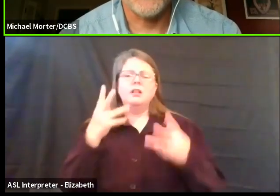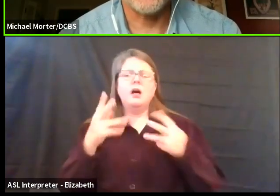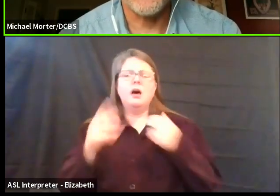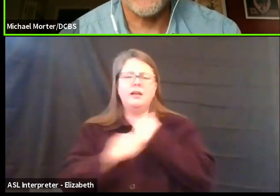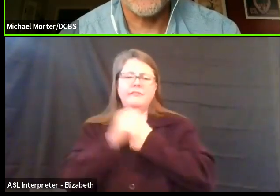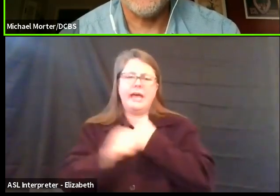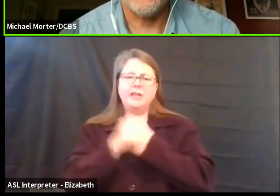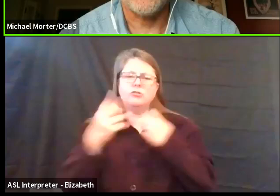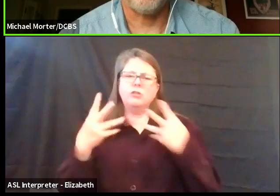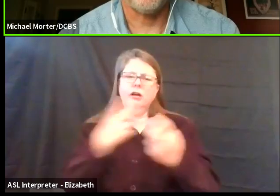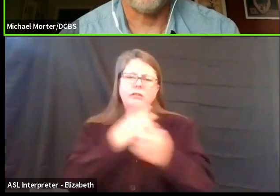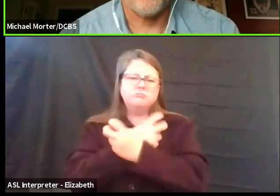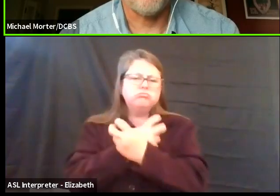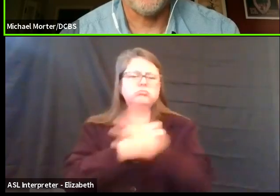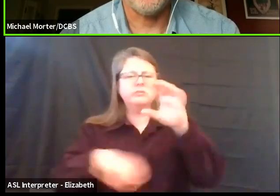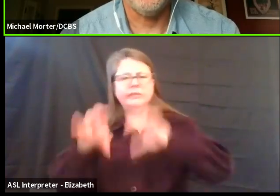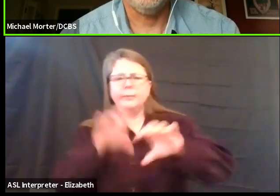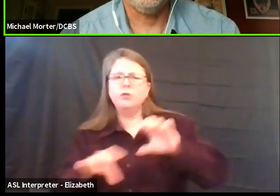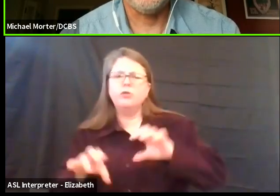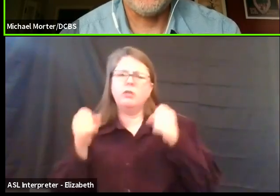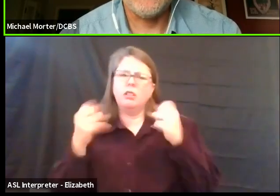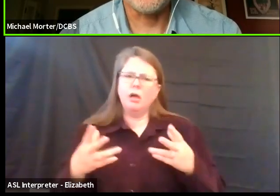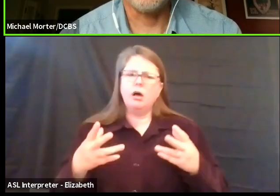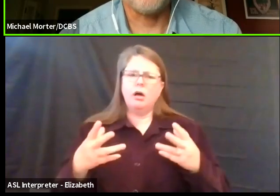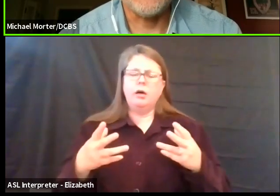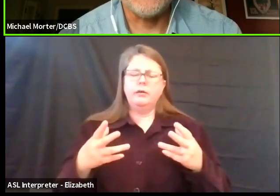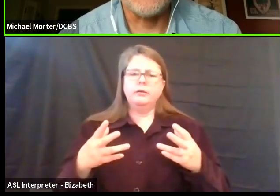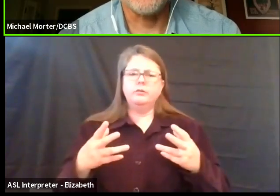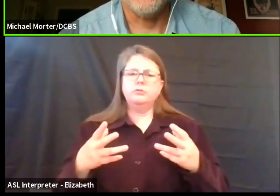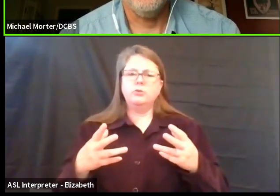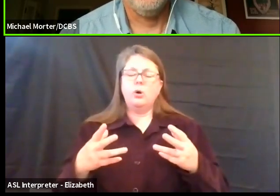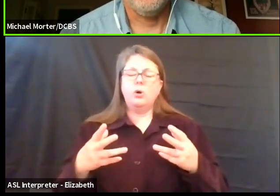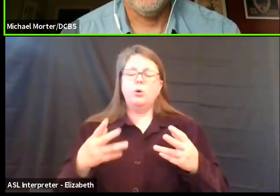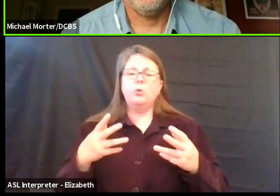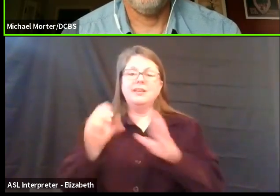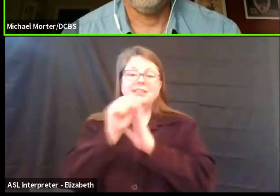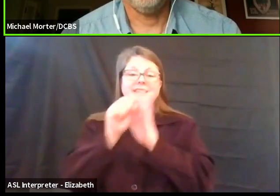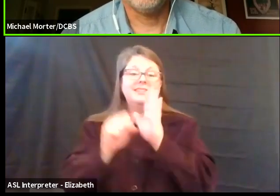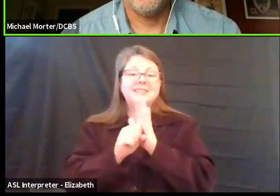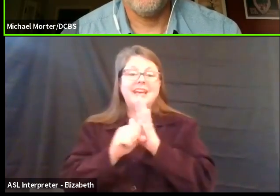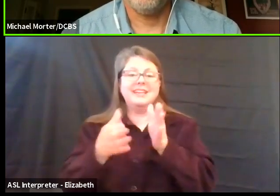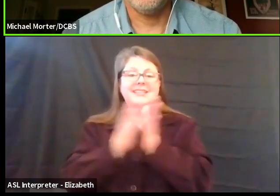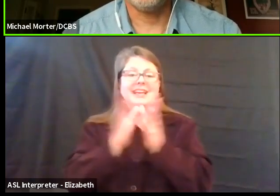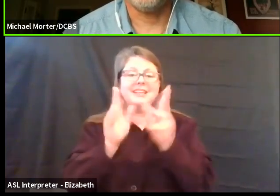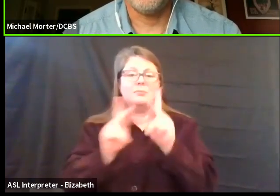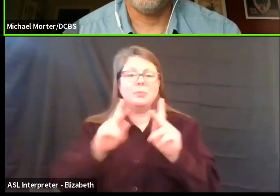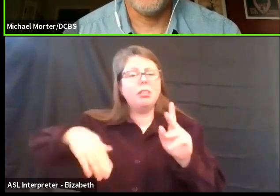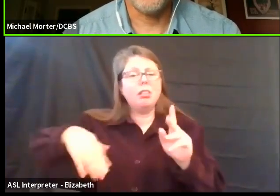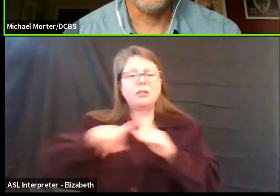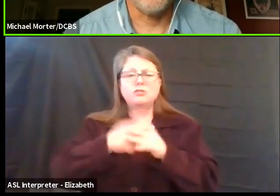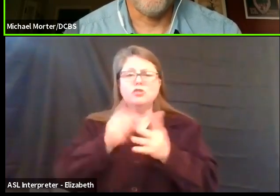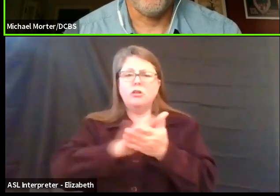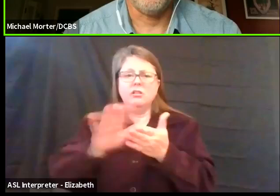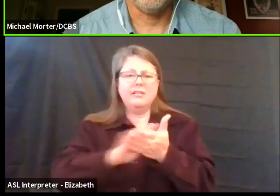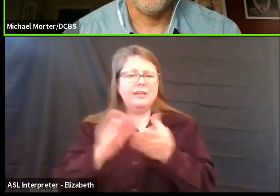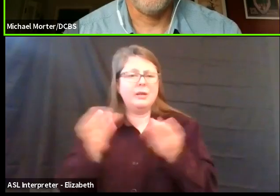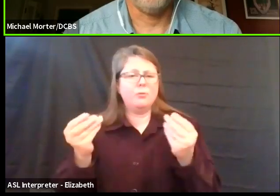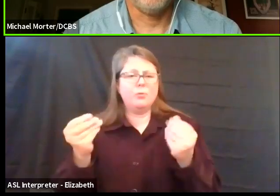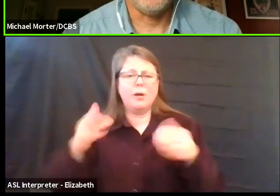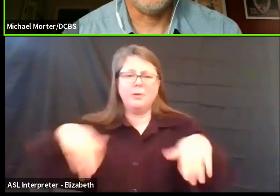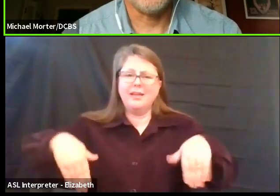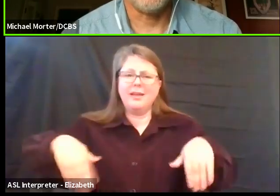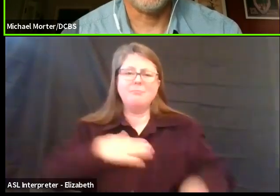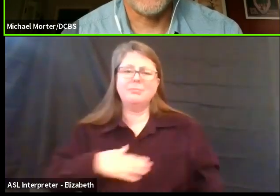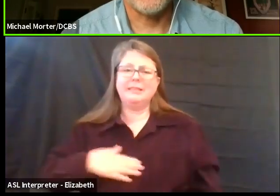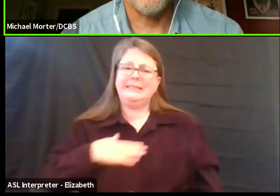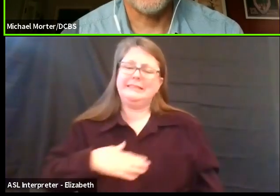folks not to start cleaning up their property yet, please. So that's really important.